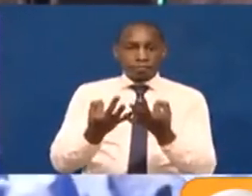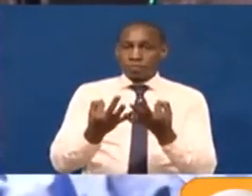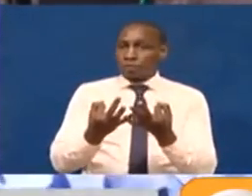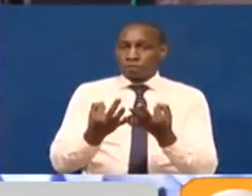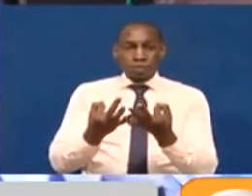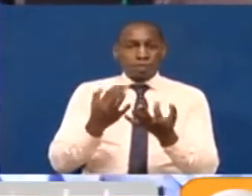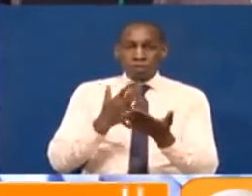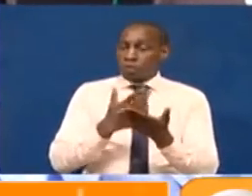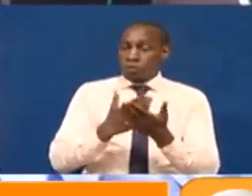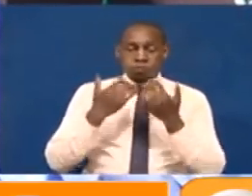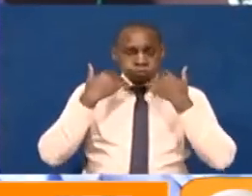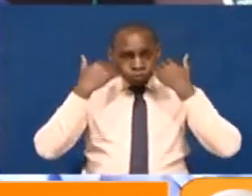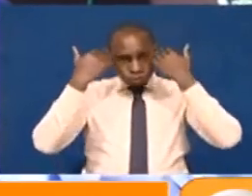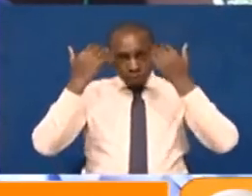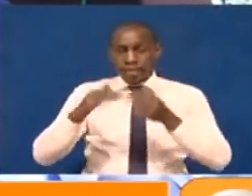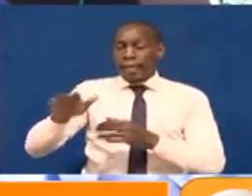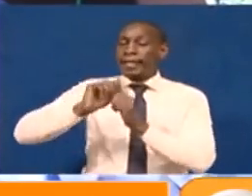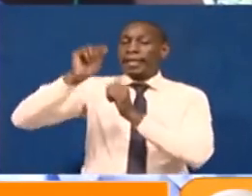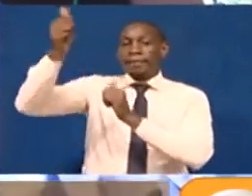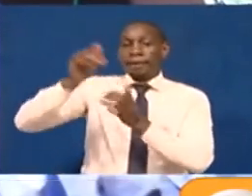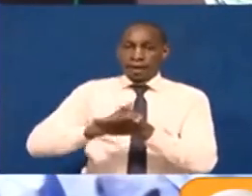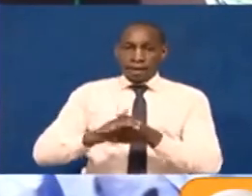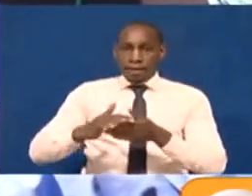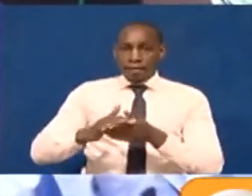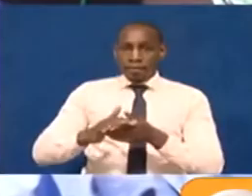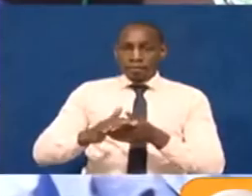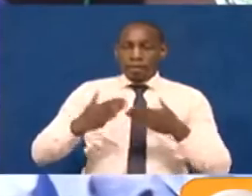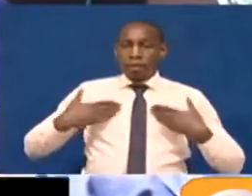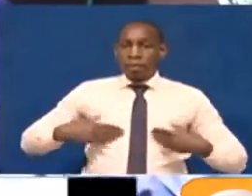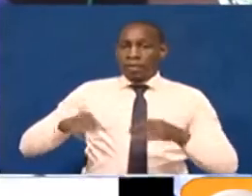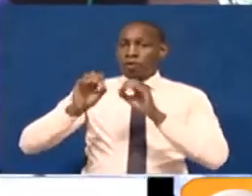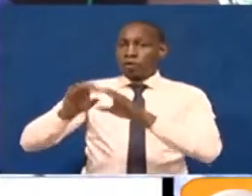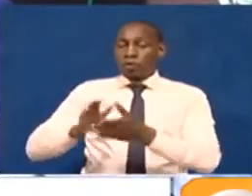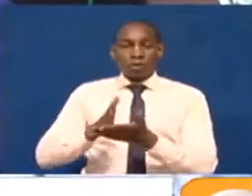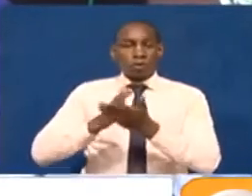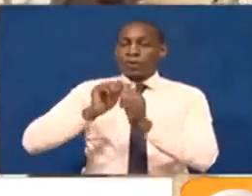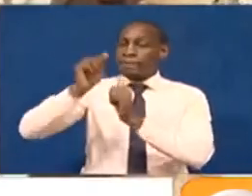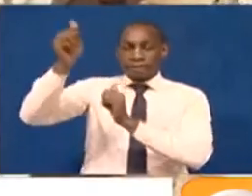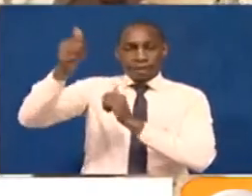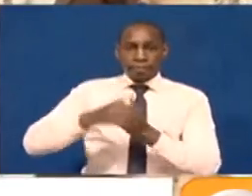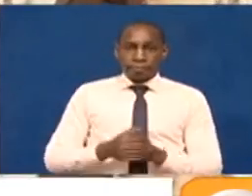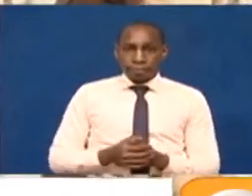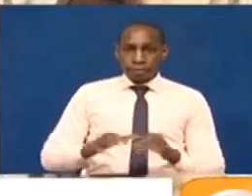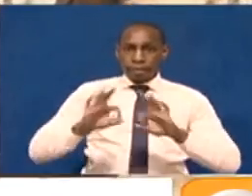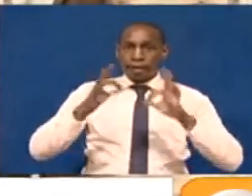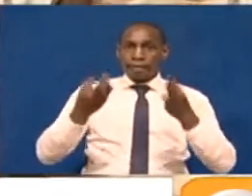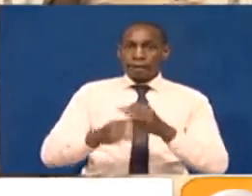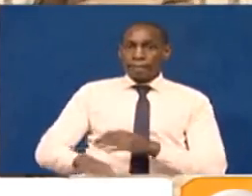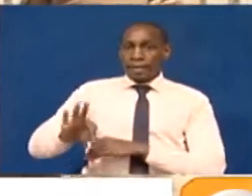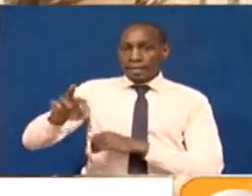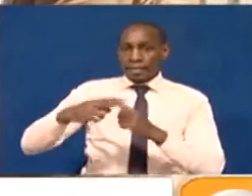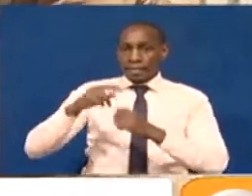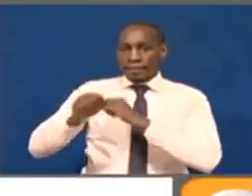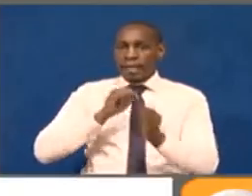vile tutafikiria juu. Huko ni bali kukuja kutupwa karibu huku. Ni bali sana. The family of